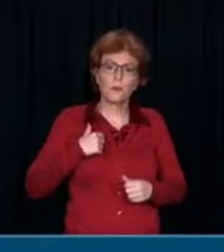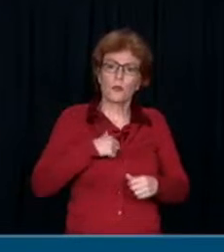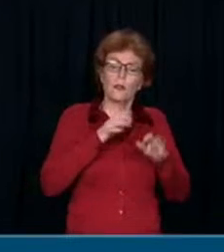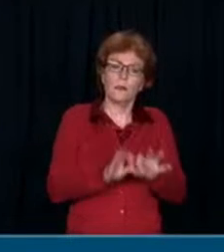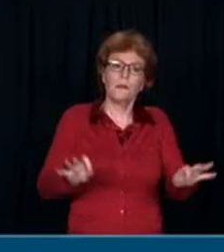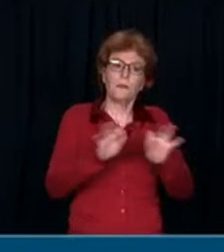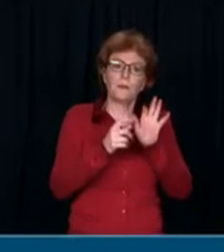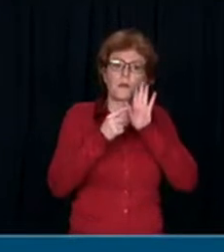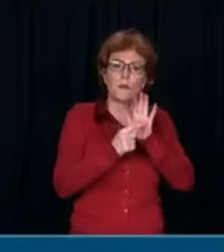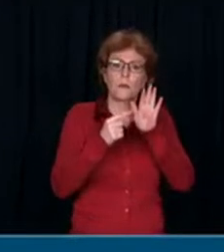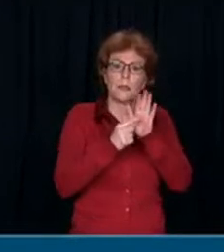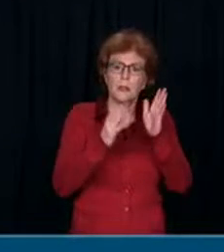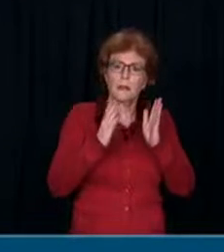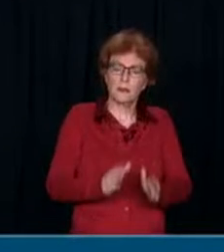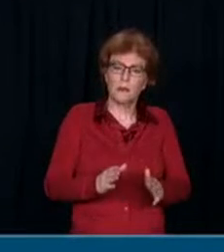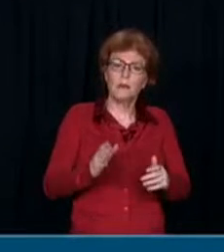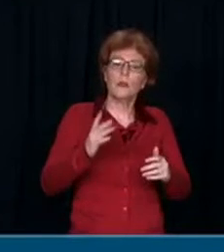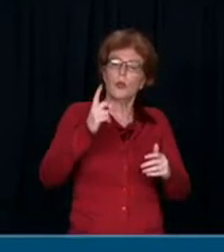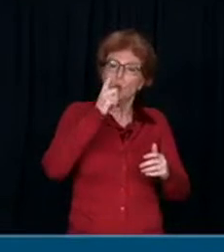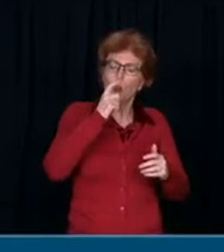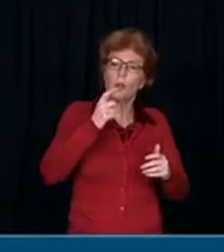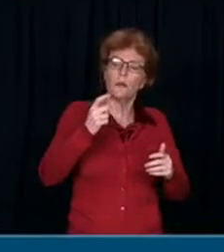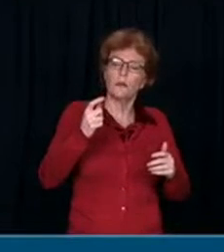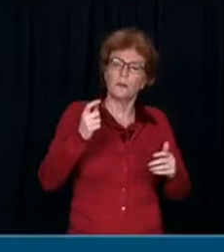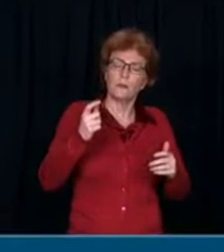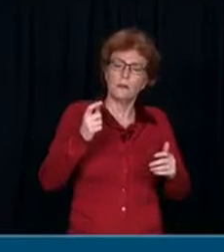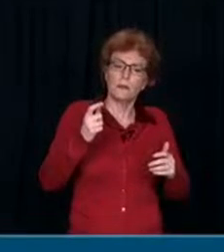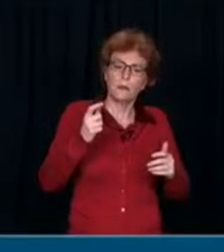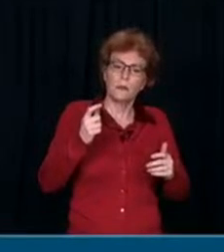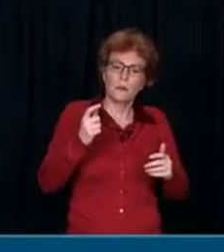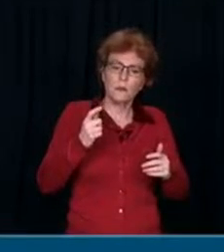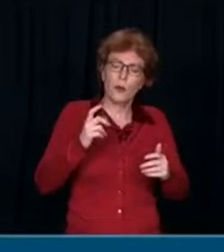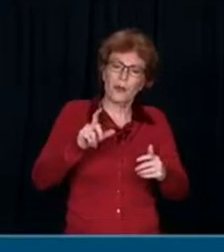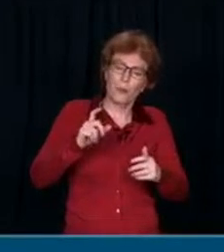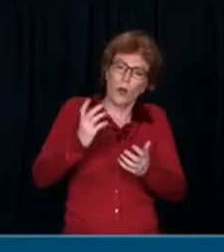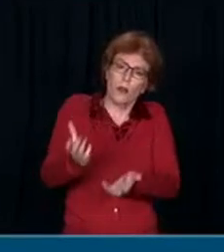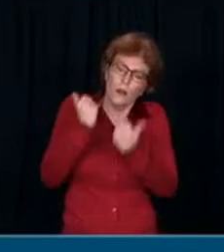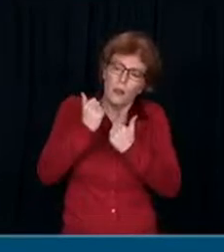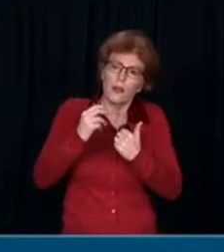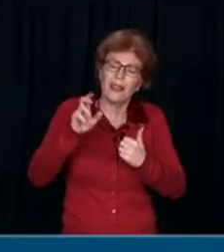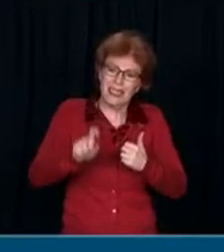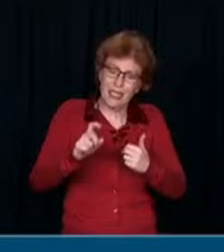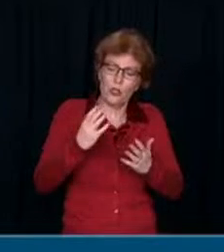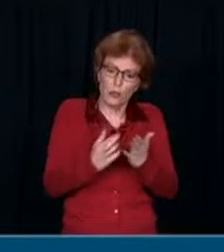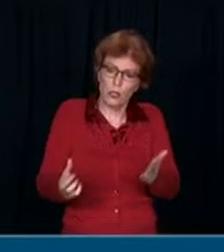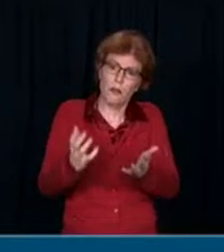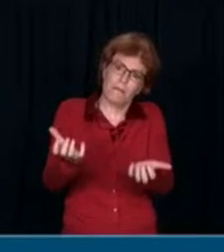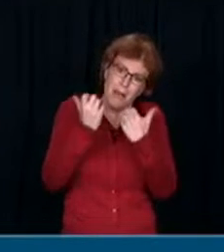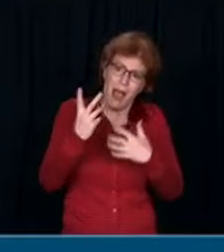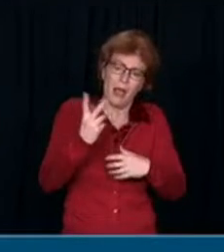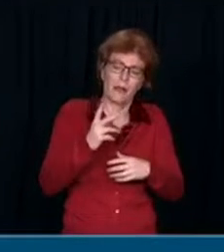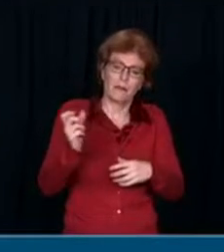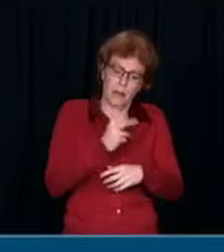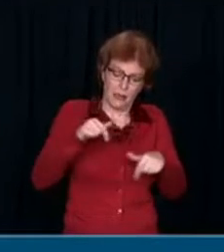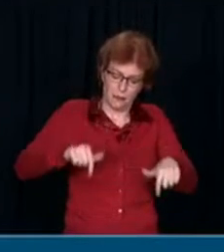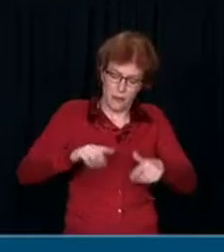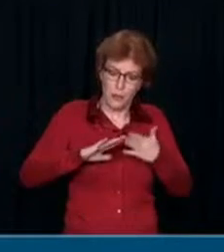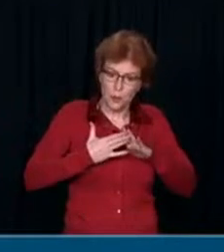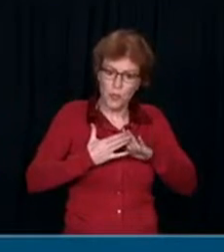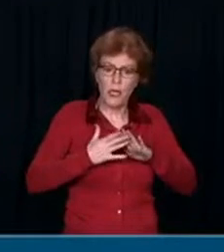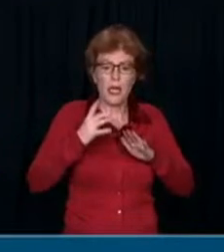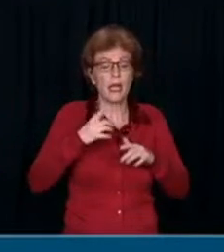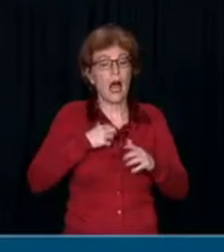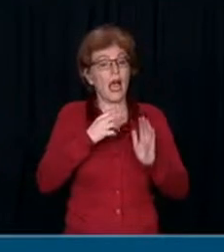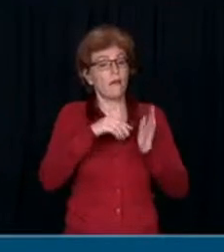deserve a representative that will get the needed resources back into our communities. And I will do just that, and I have a